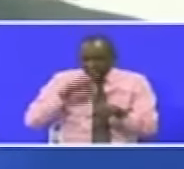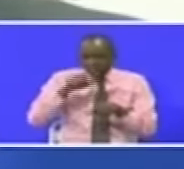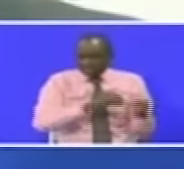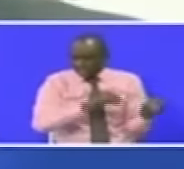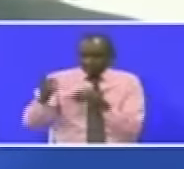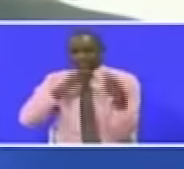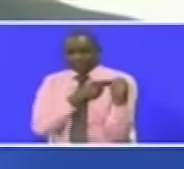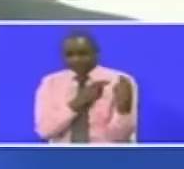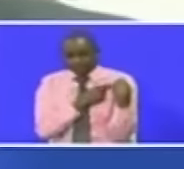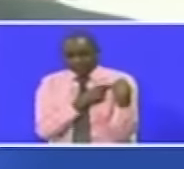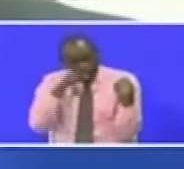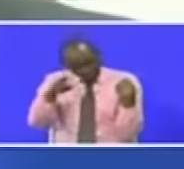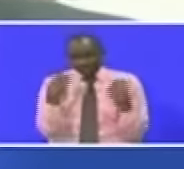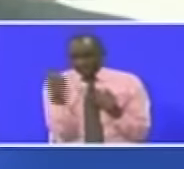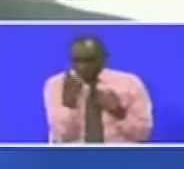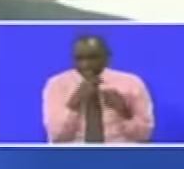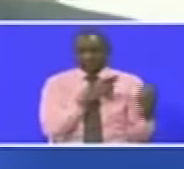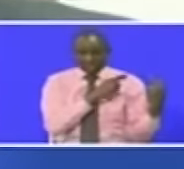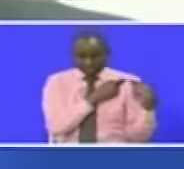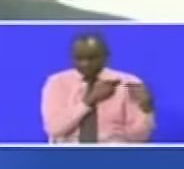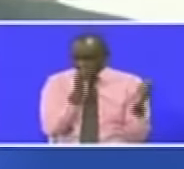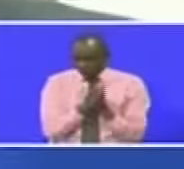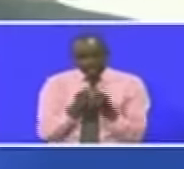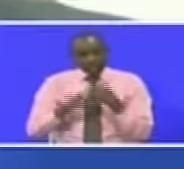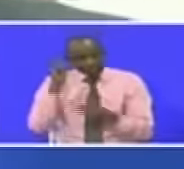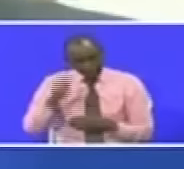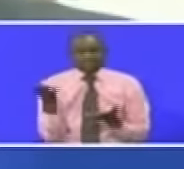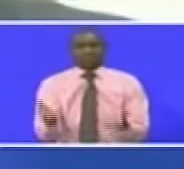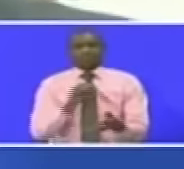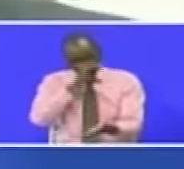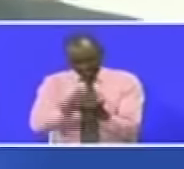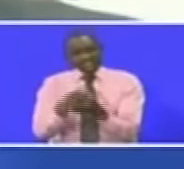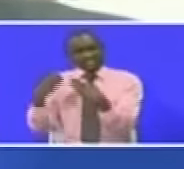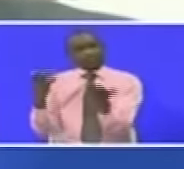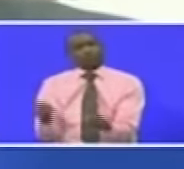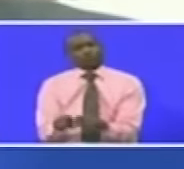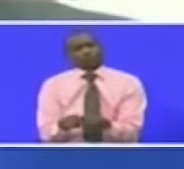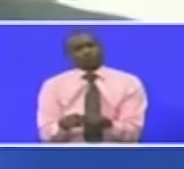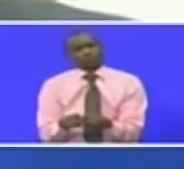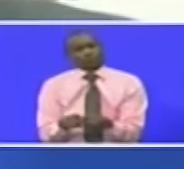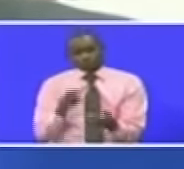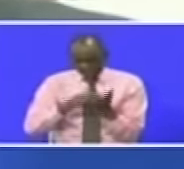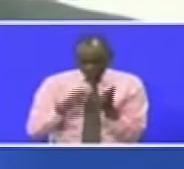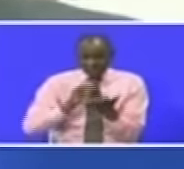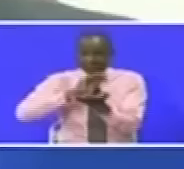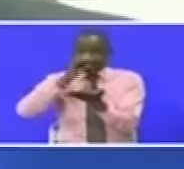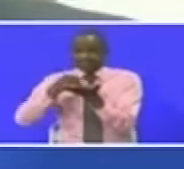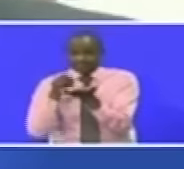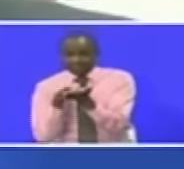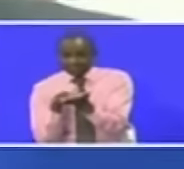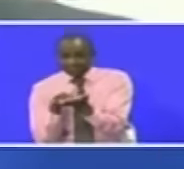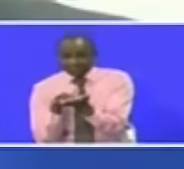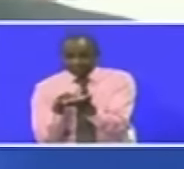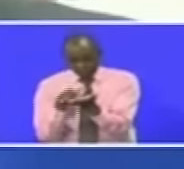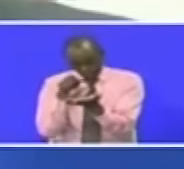you don't just move a function alone. You move the function with the funds associated with it. So in other words, the funds that originally